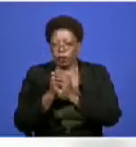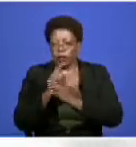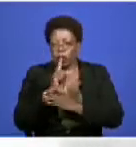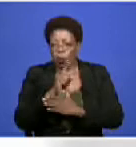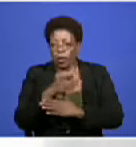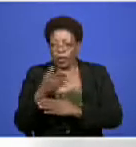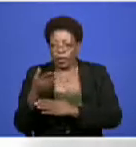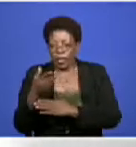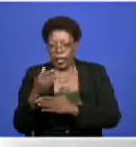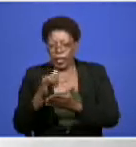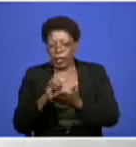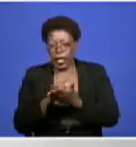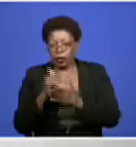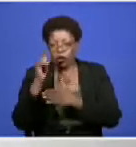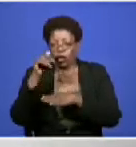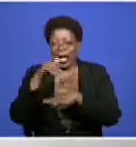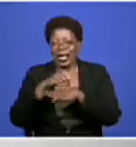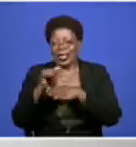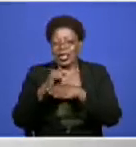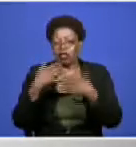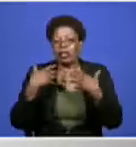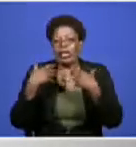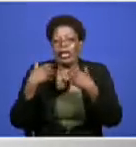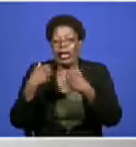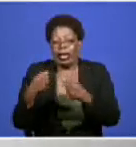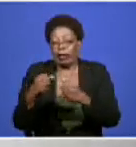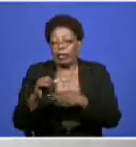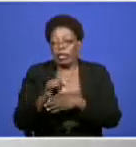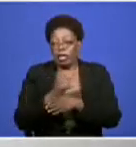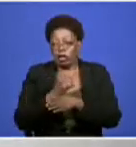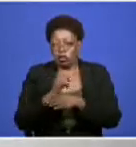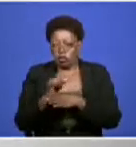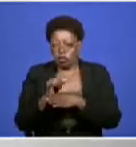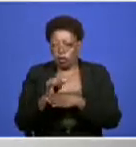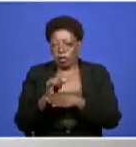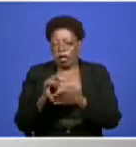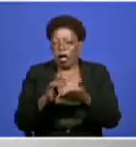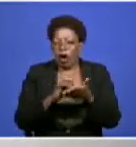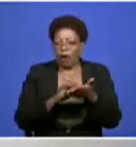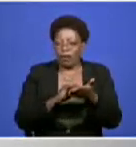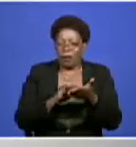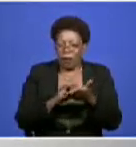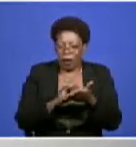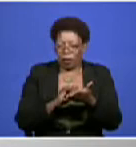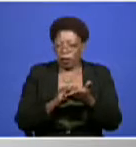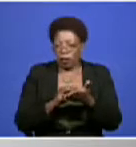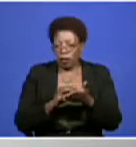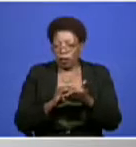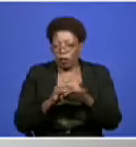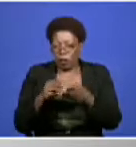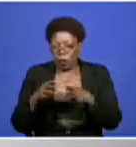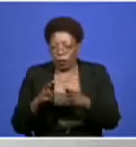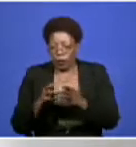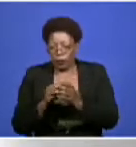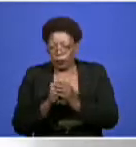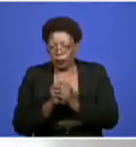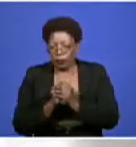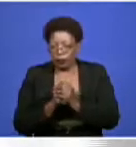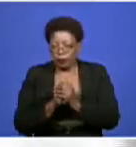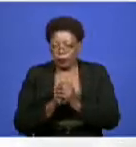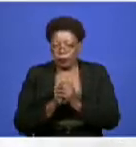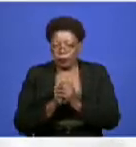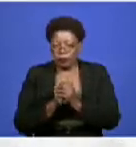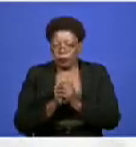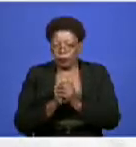things, too, is if we look at the industrial hemp industry, which is different from the medical or the recreational use, if that's the direction the government